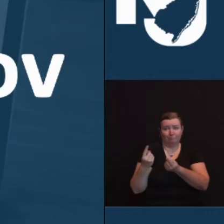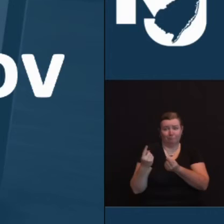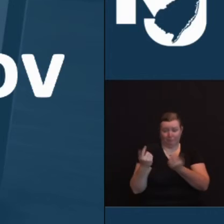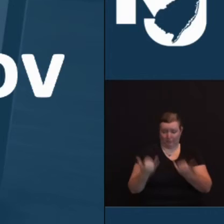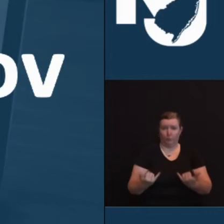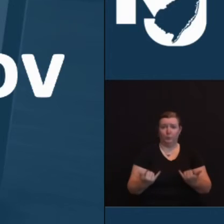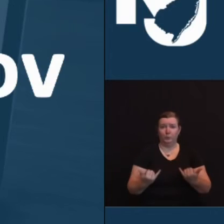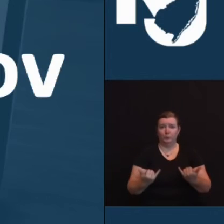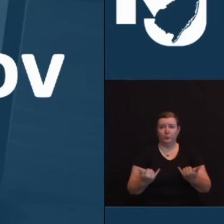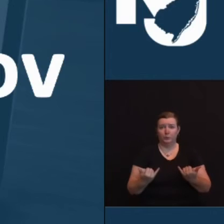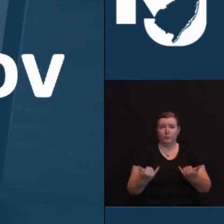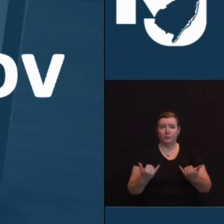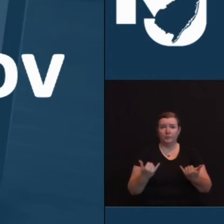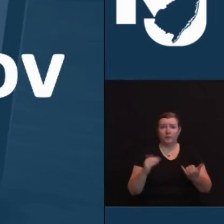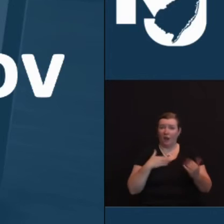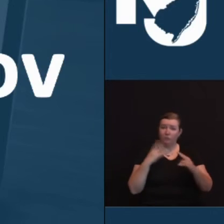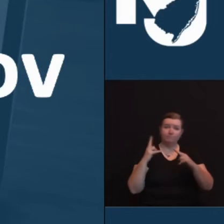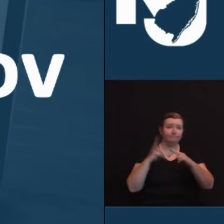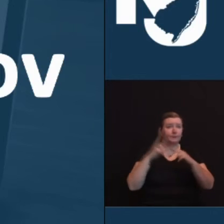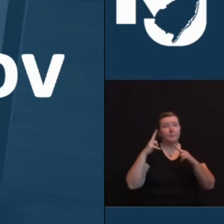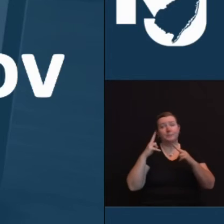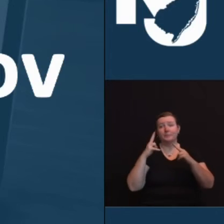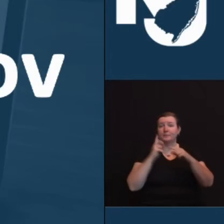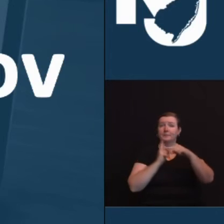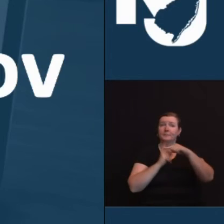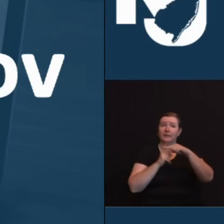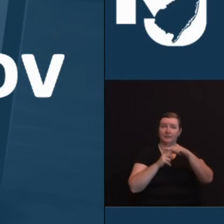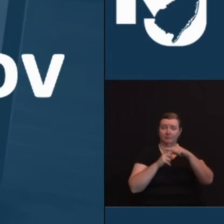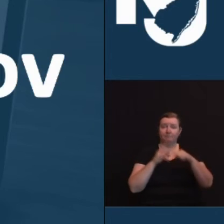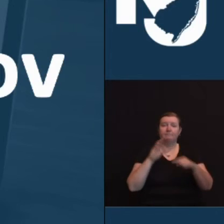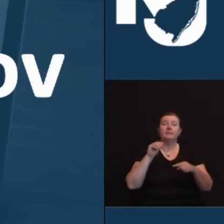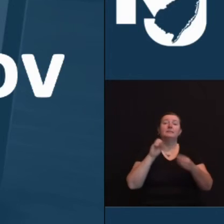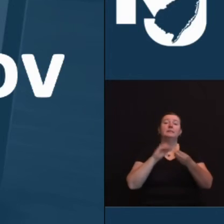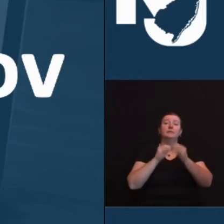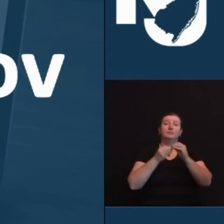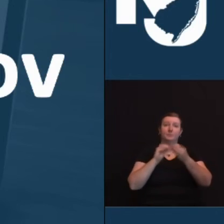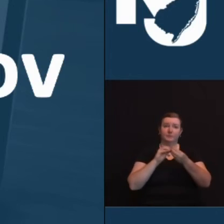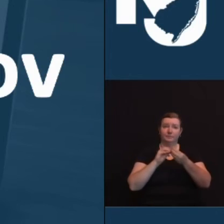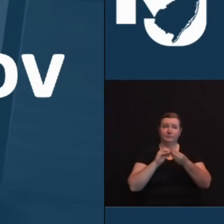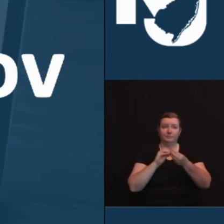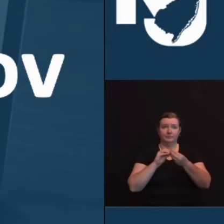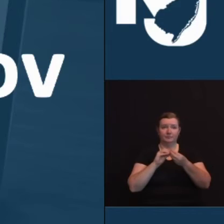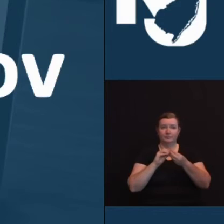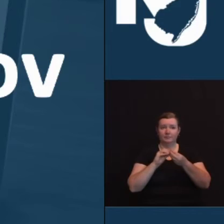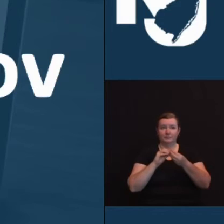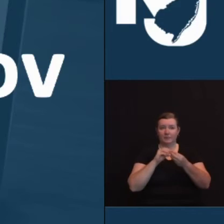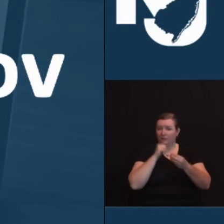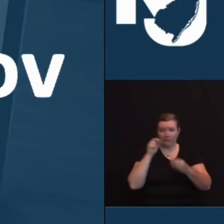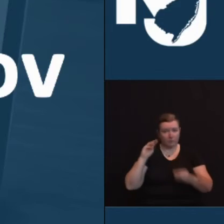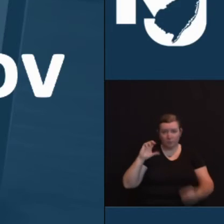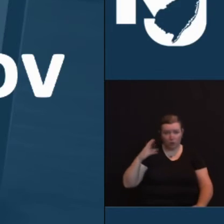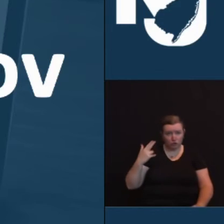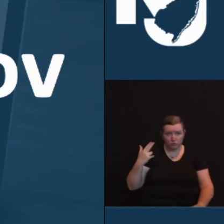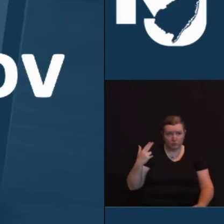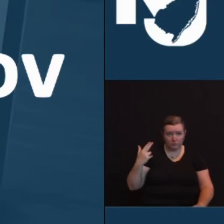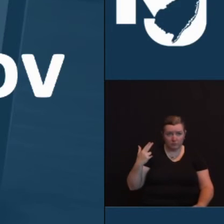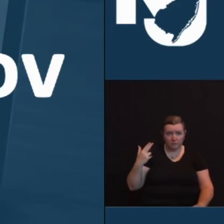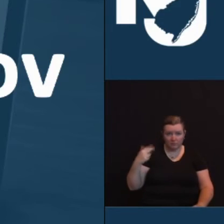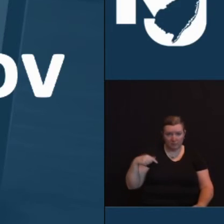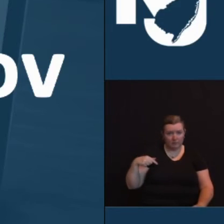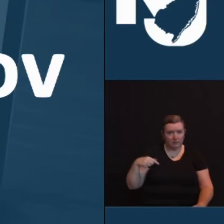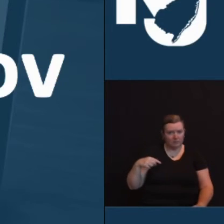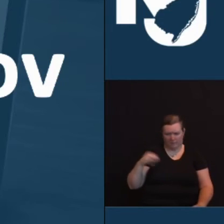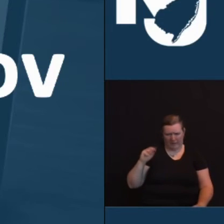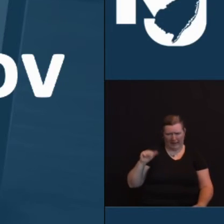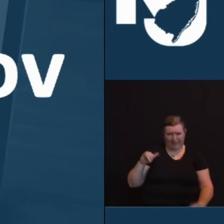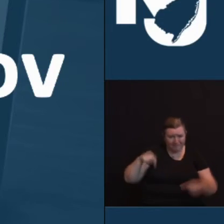now no longer from when this virus first began rampaging across our communities. They have come now, when we